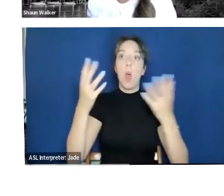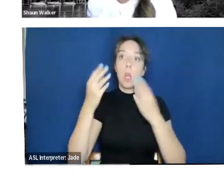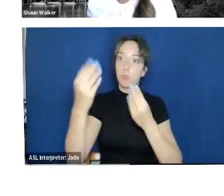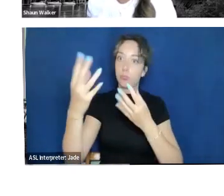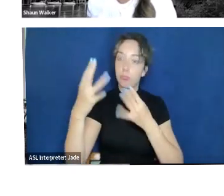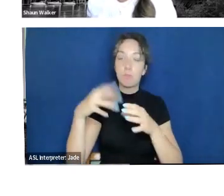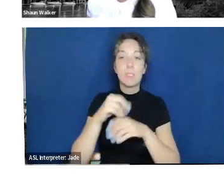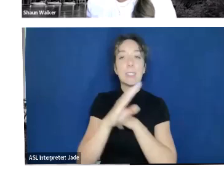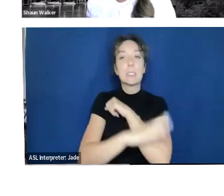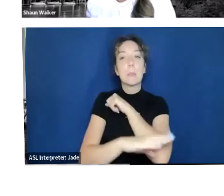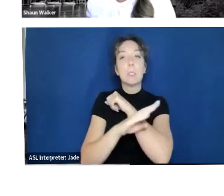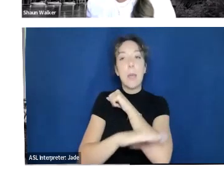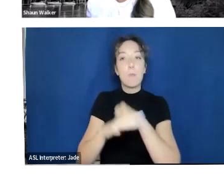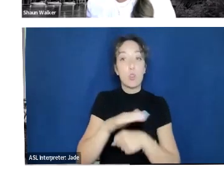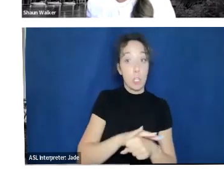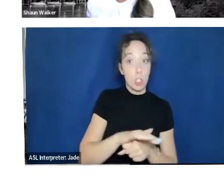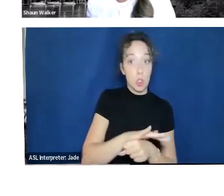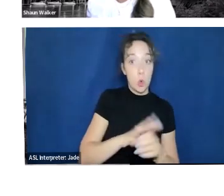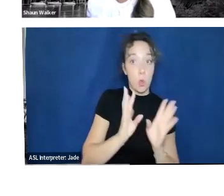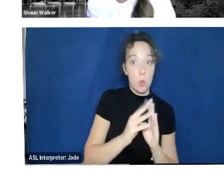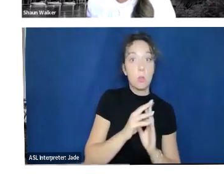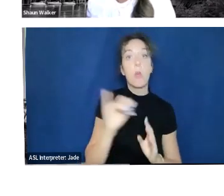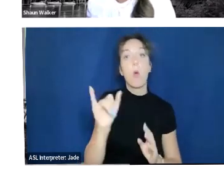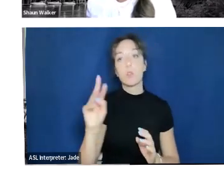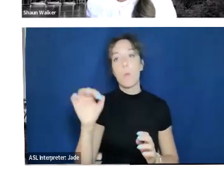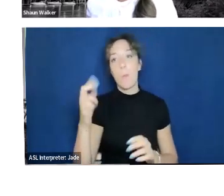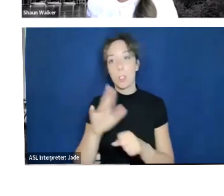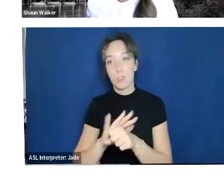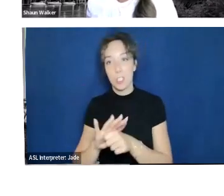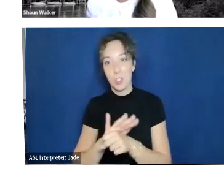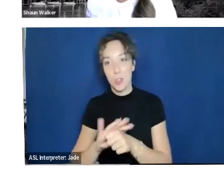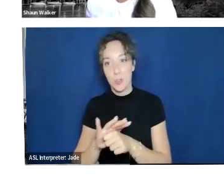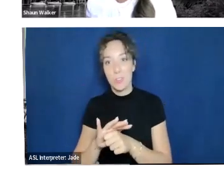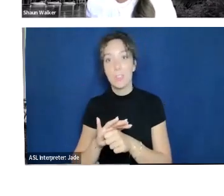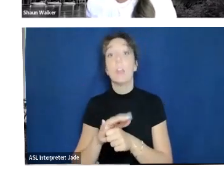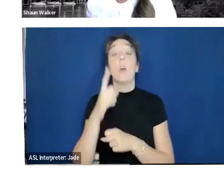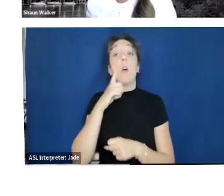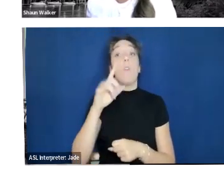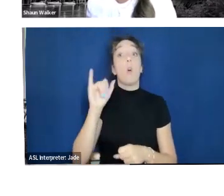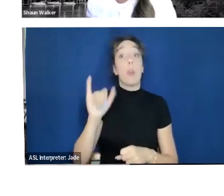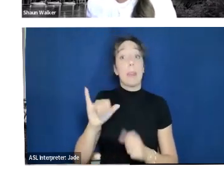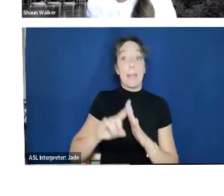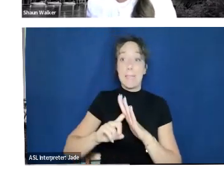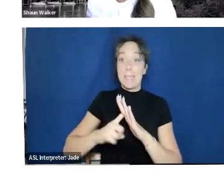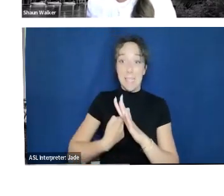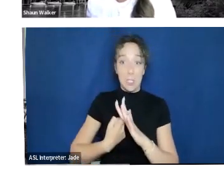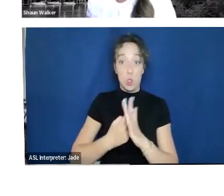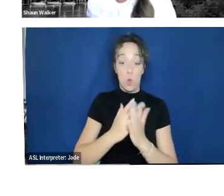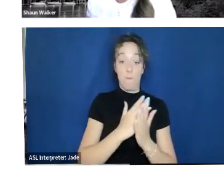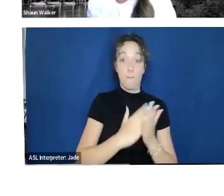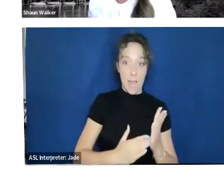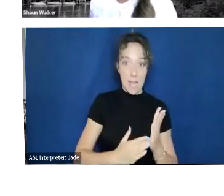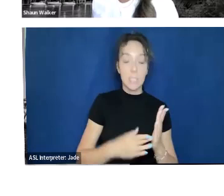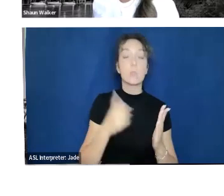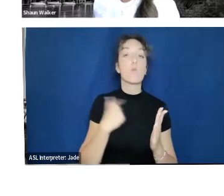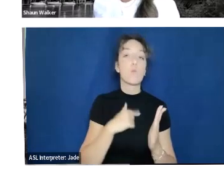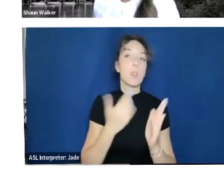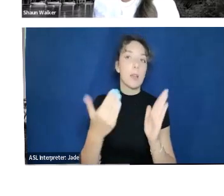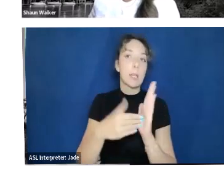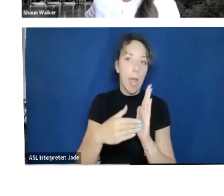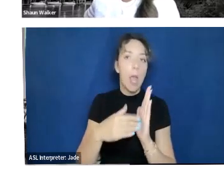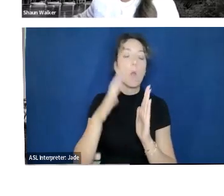in the September regional and then again in the March regional. For that initial phase, again, we are